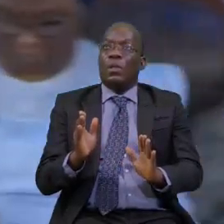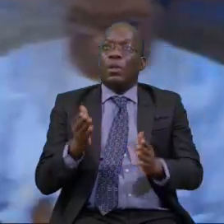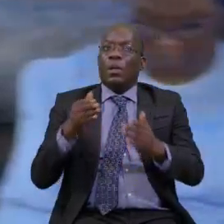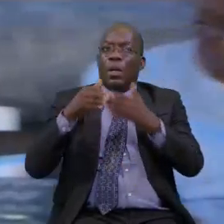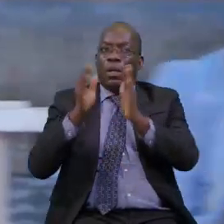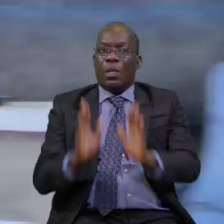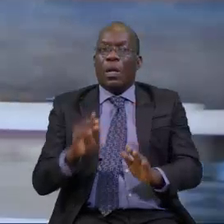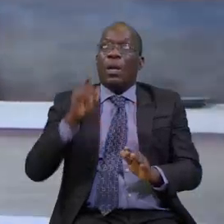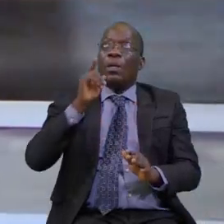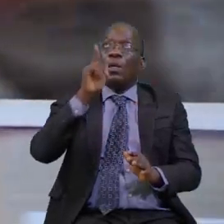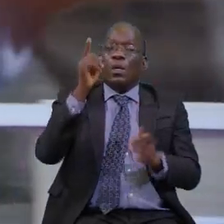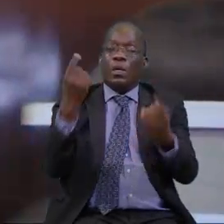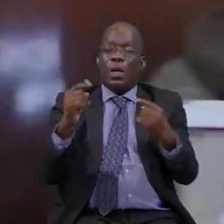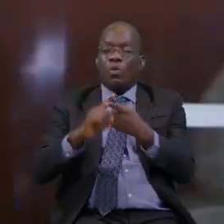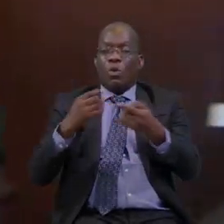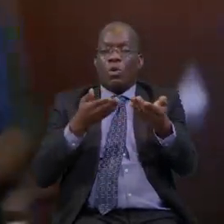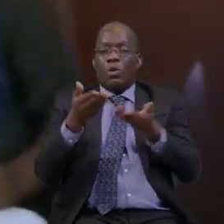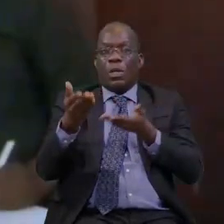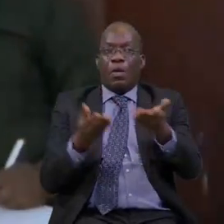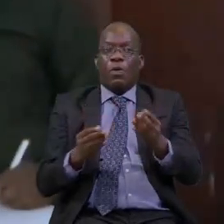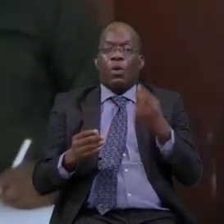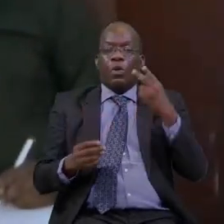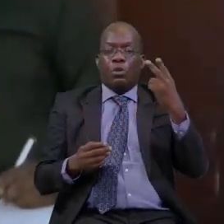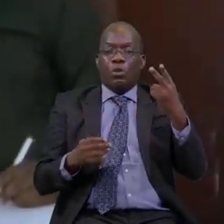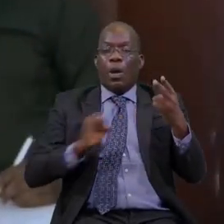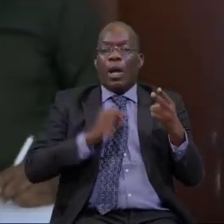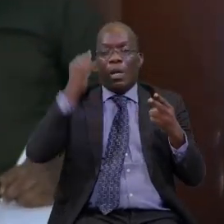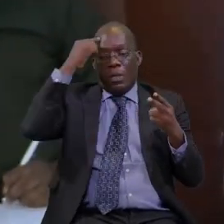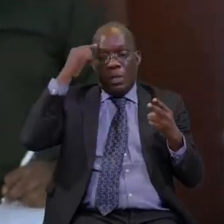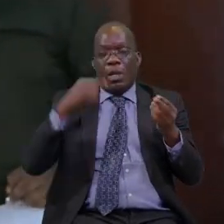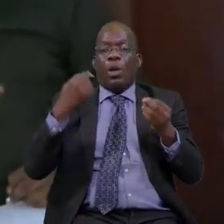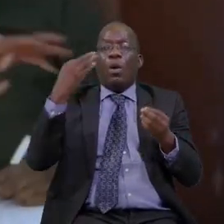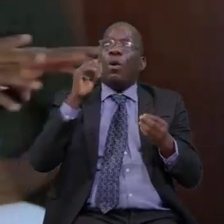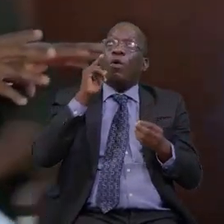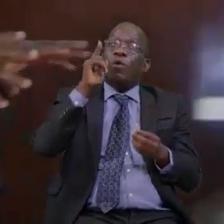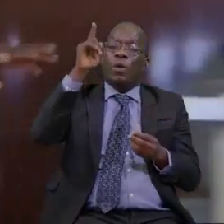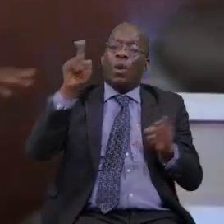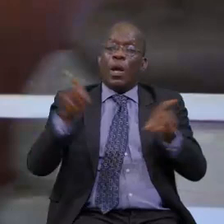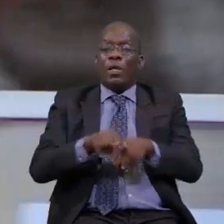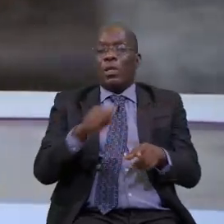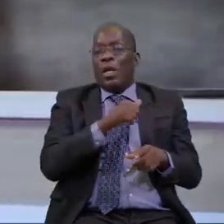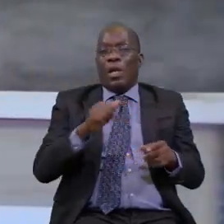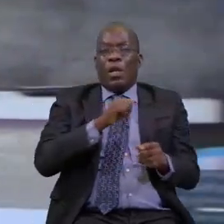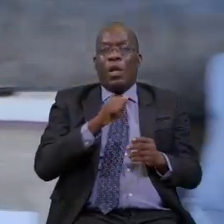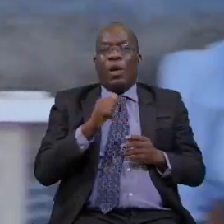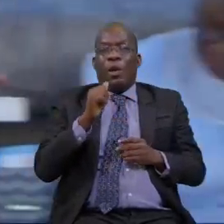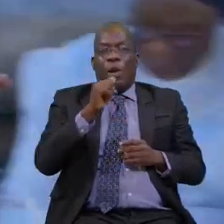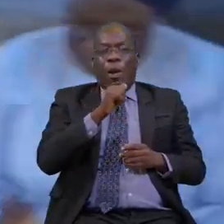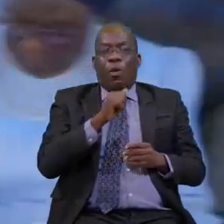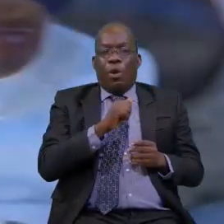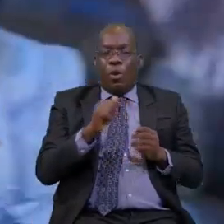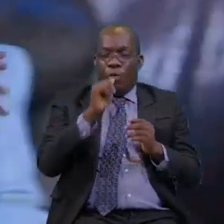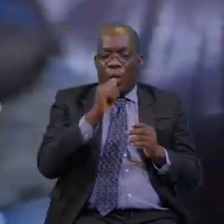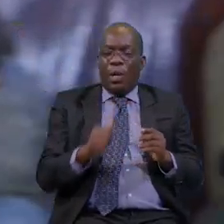you. I think of him as a sympathetic leader. He saw the blind, the